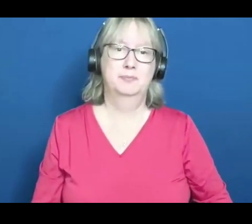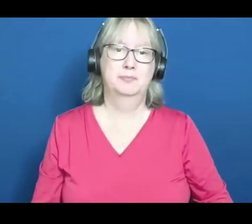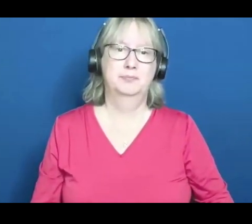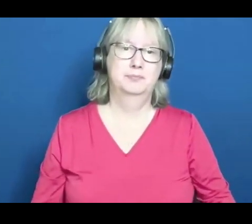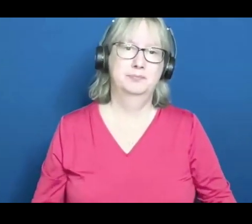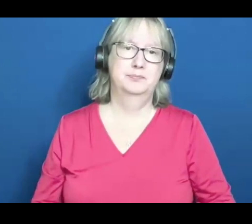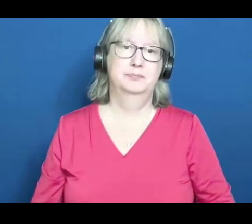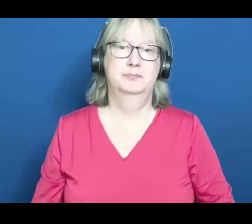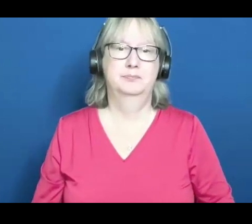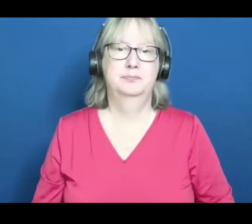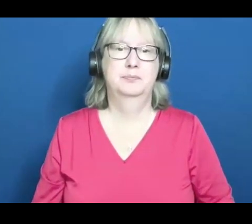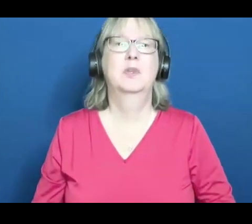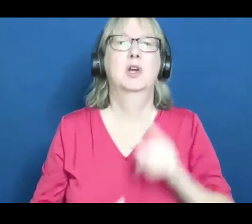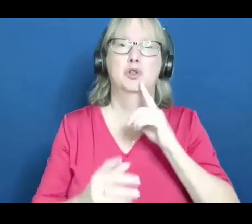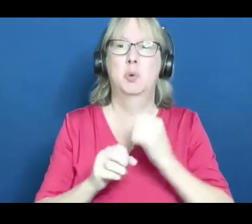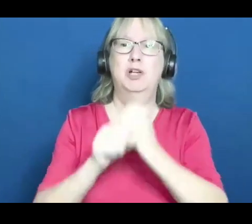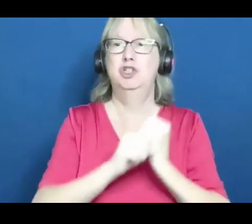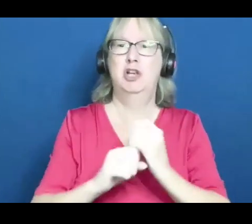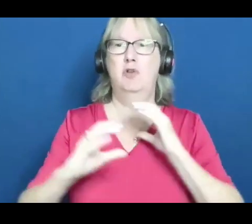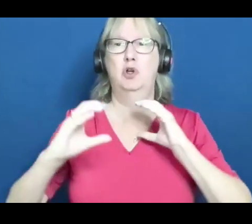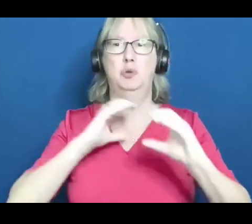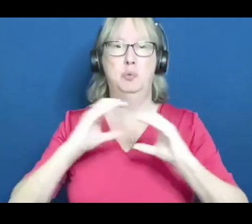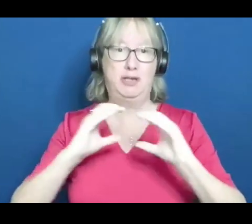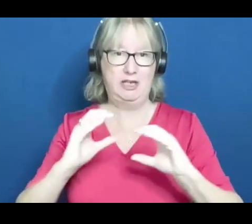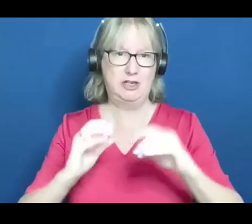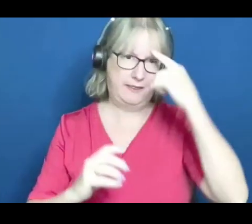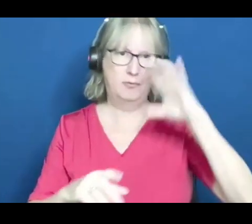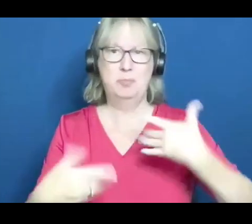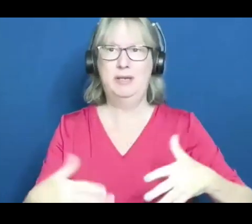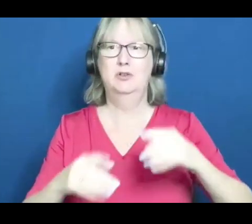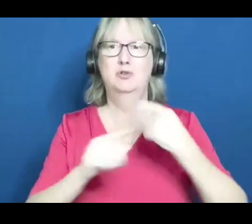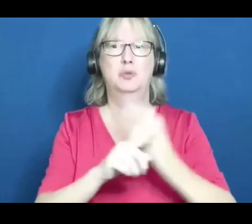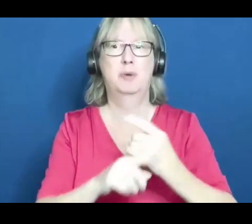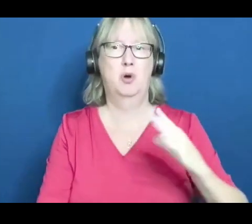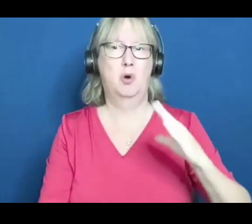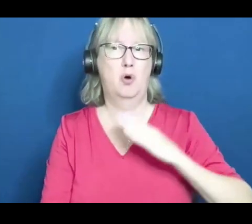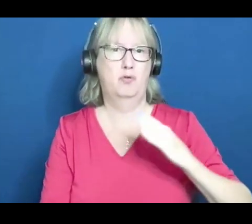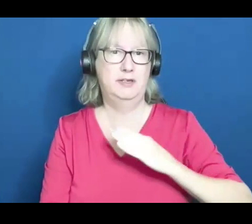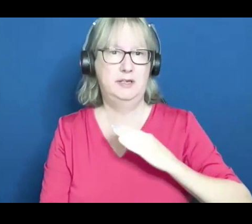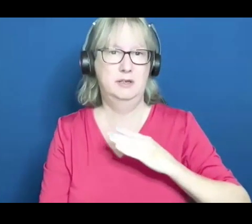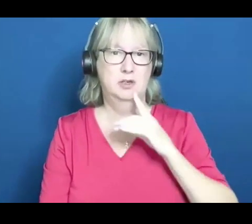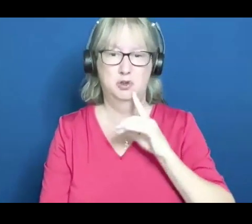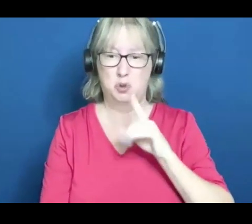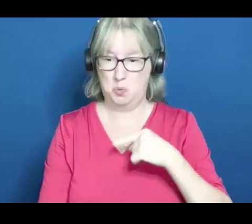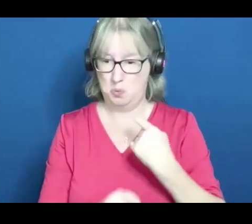Typically, general communication issues. I think we've already touched on it already. Small and big meetings.